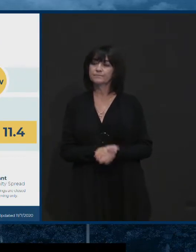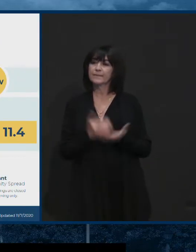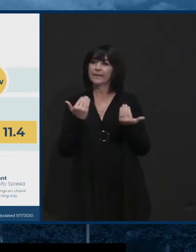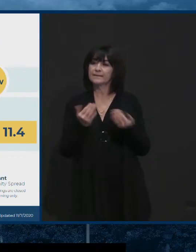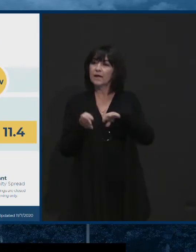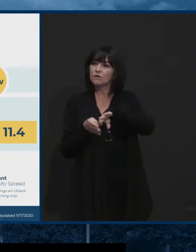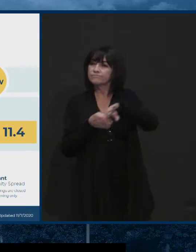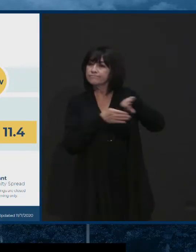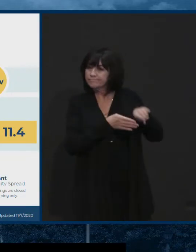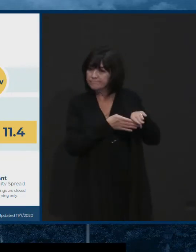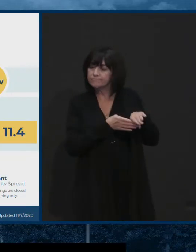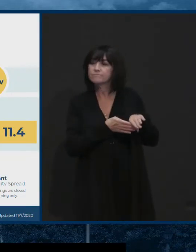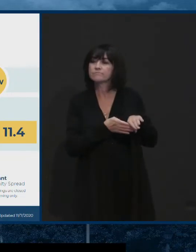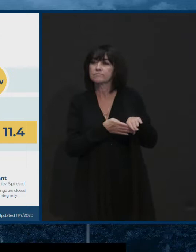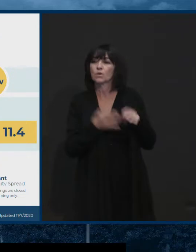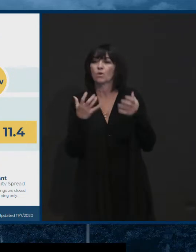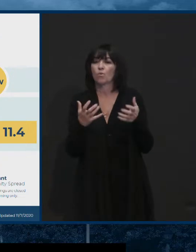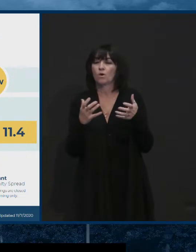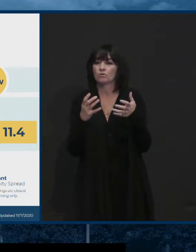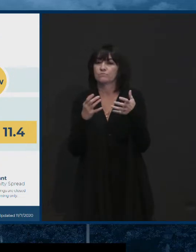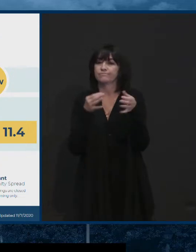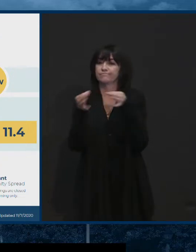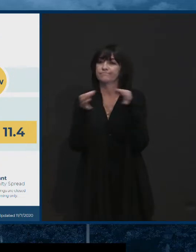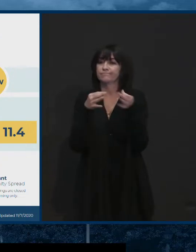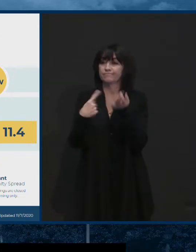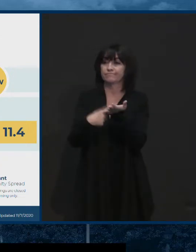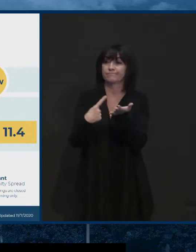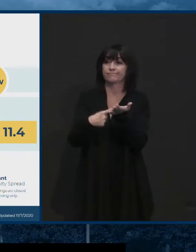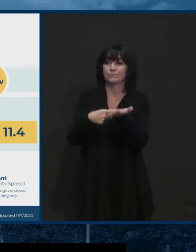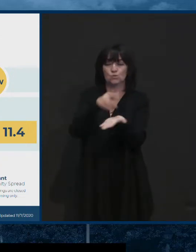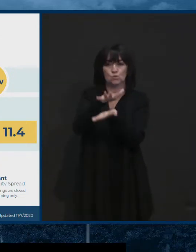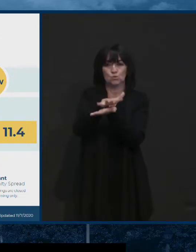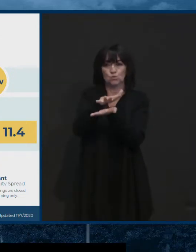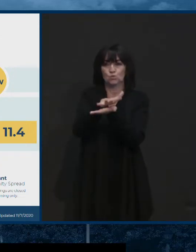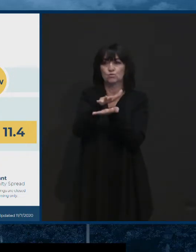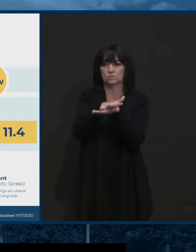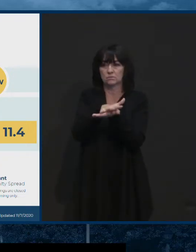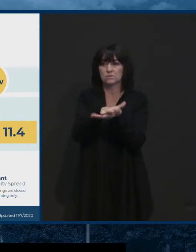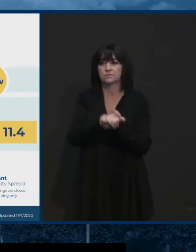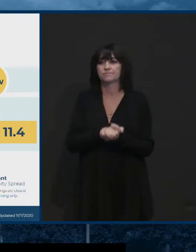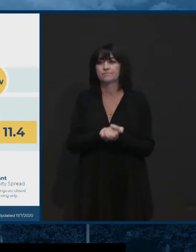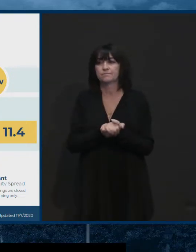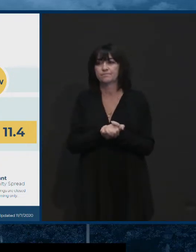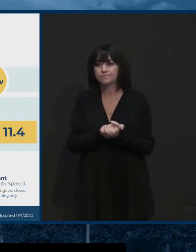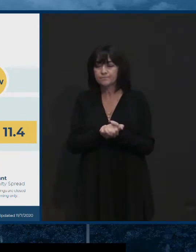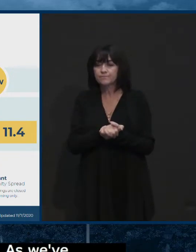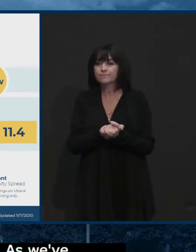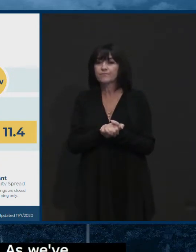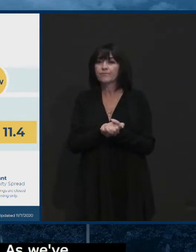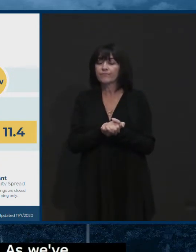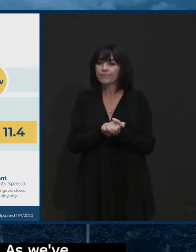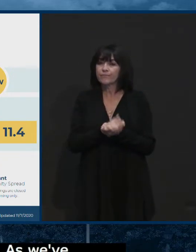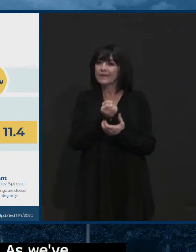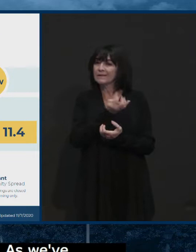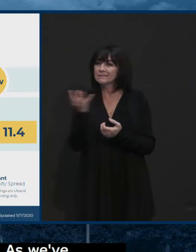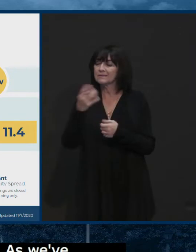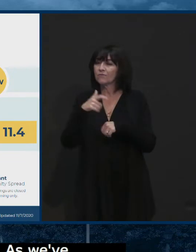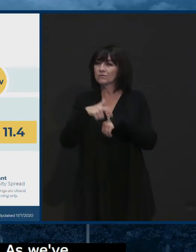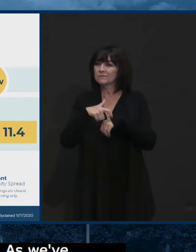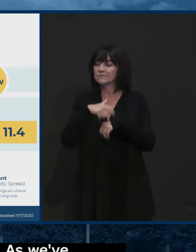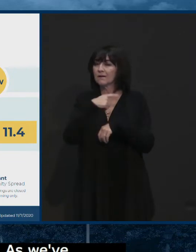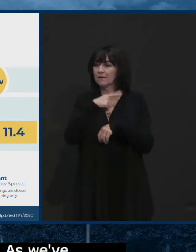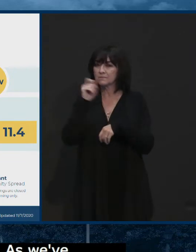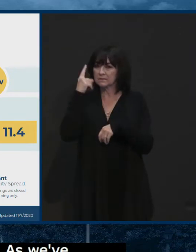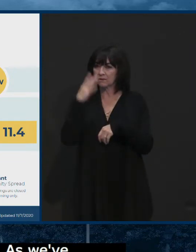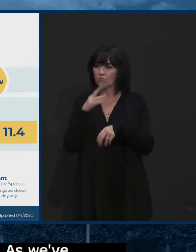shift here and talk about schools. As we've talked about several times, and the governor mentioned as